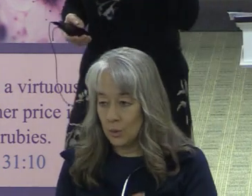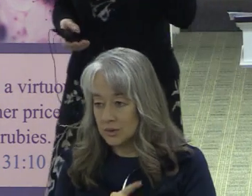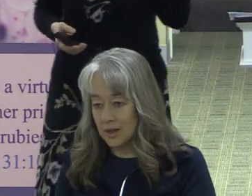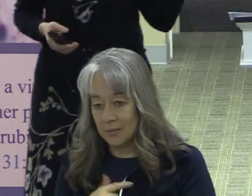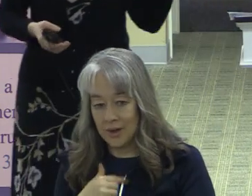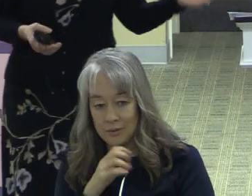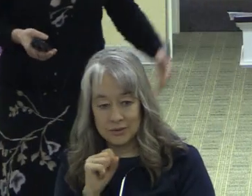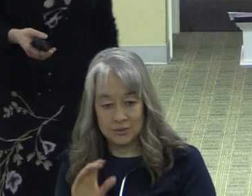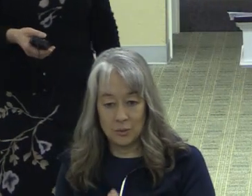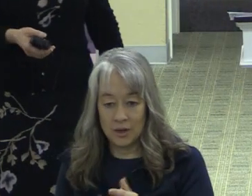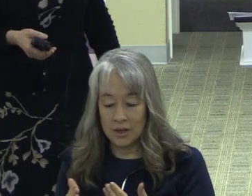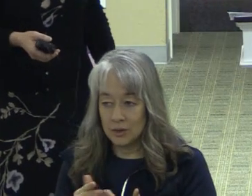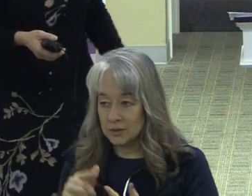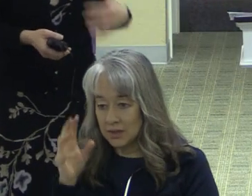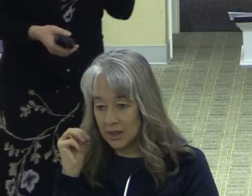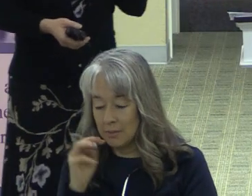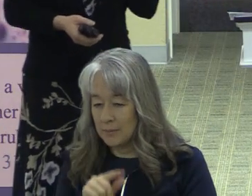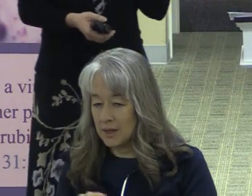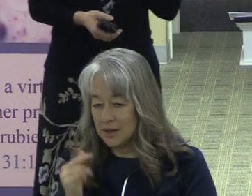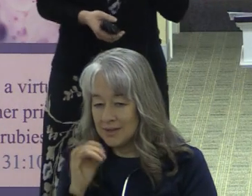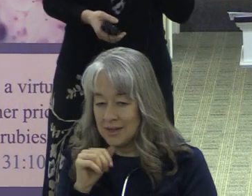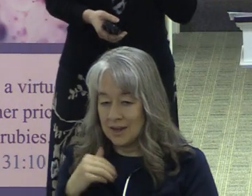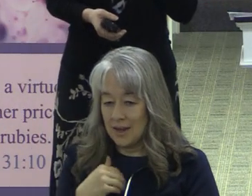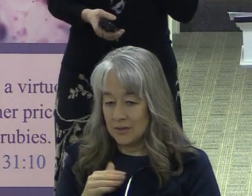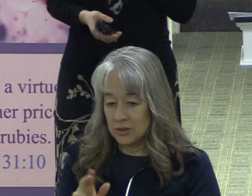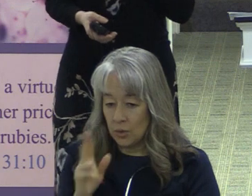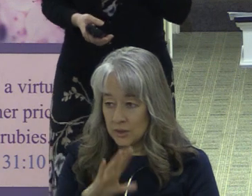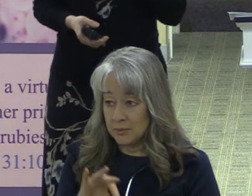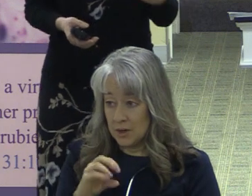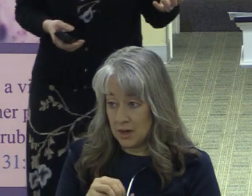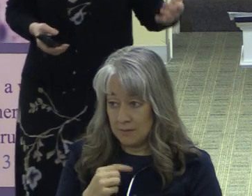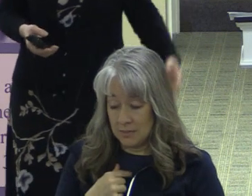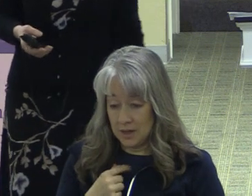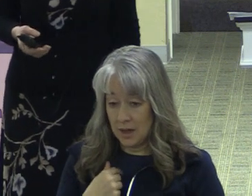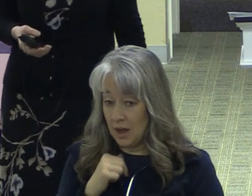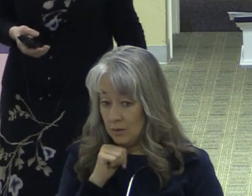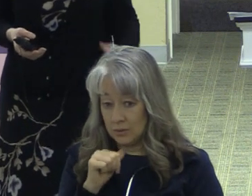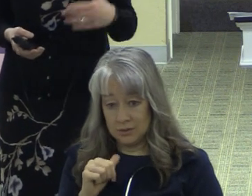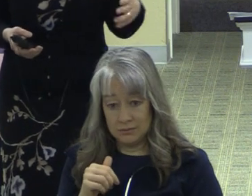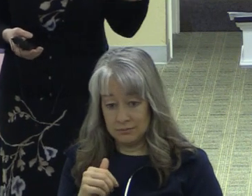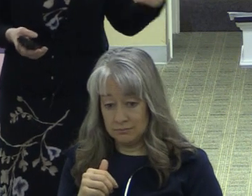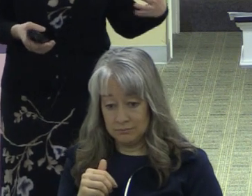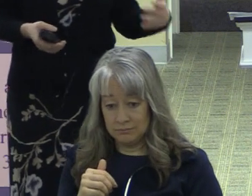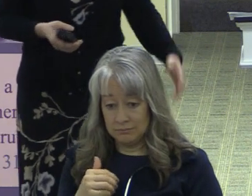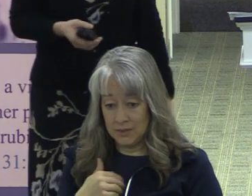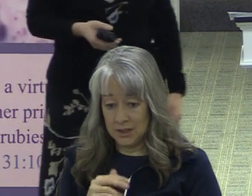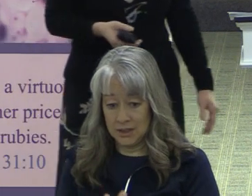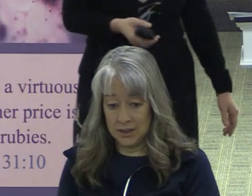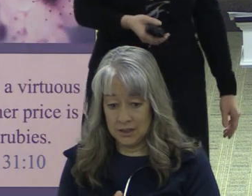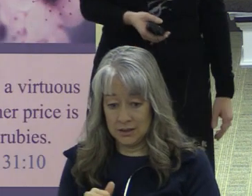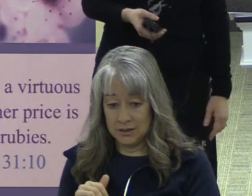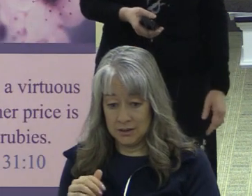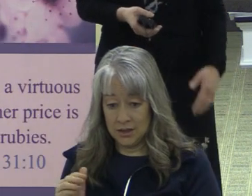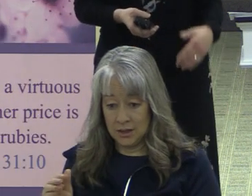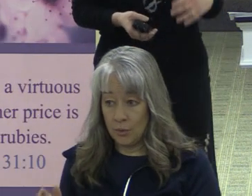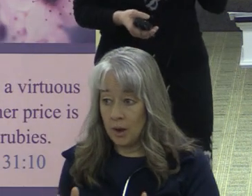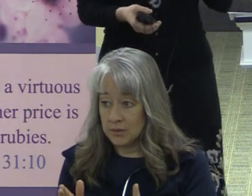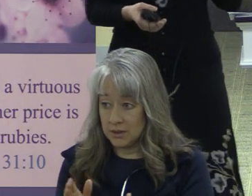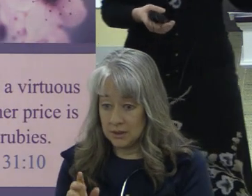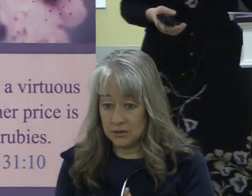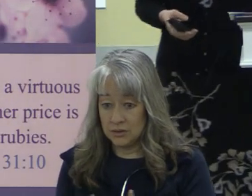time I was walking close to him, but if he didn't have his Holy Spirit in me, I wouldn't have had, you know, that prompting